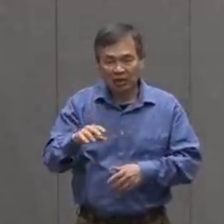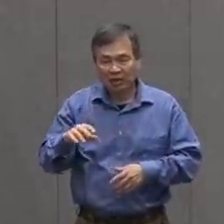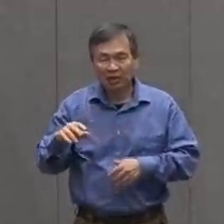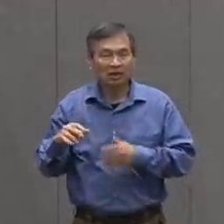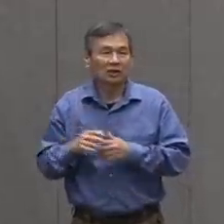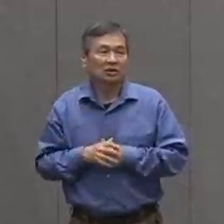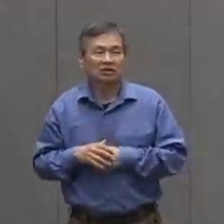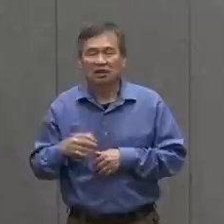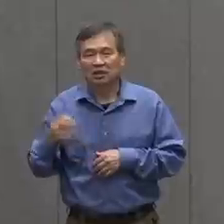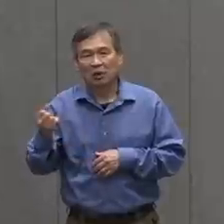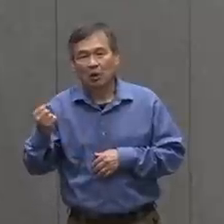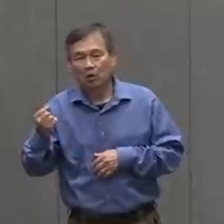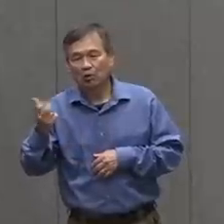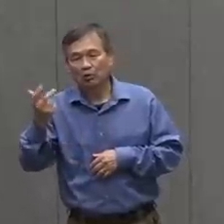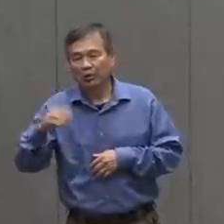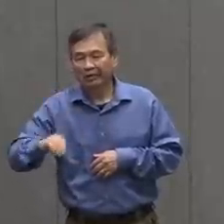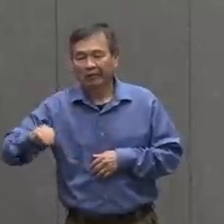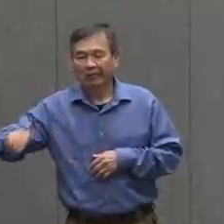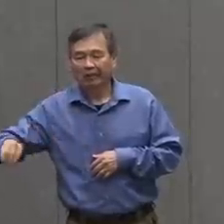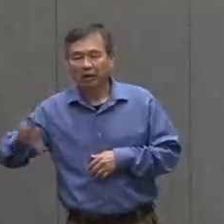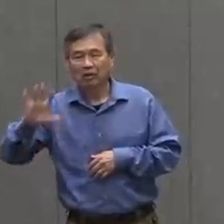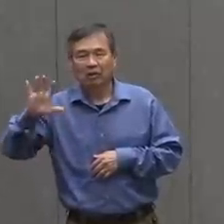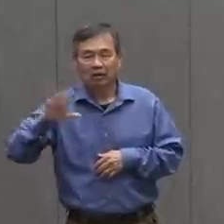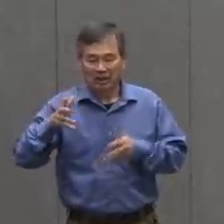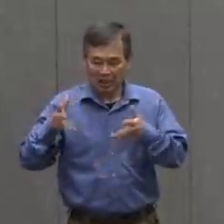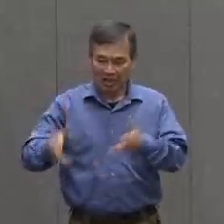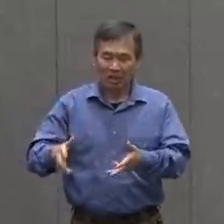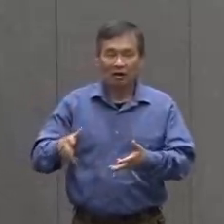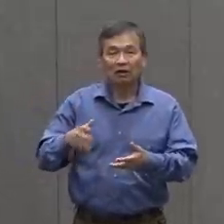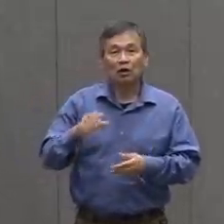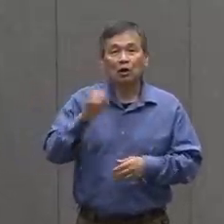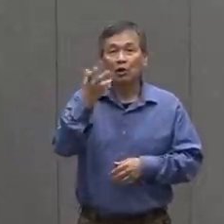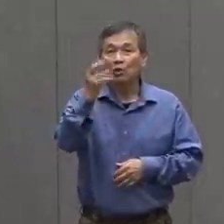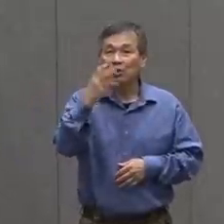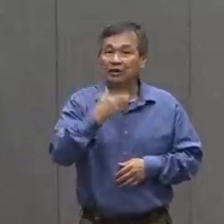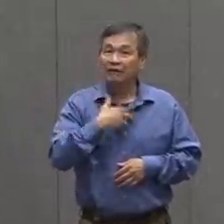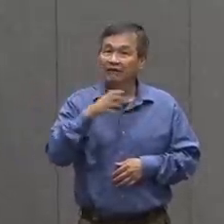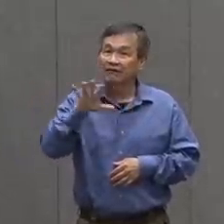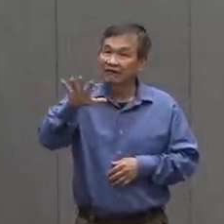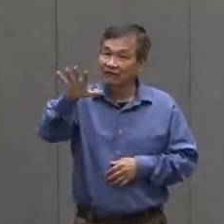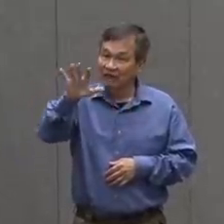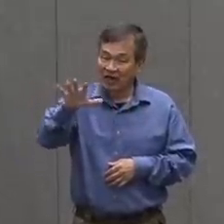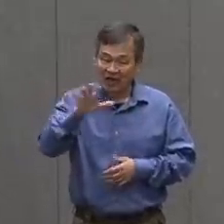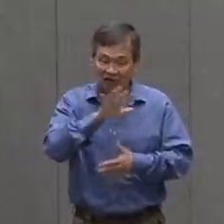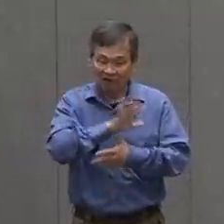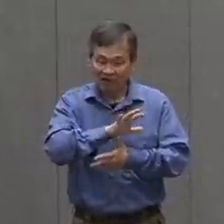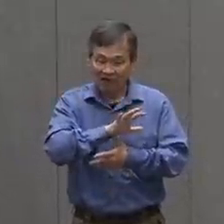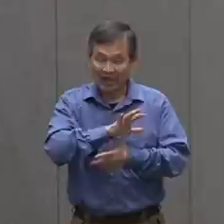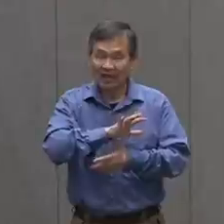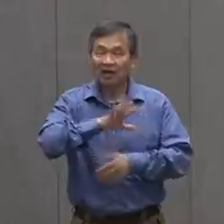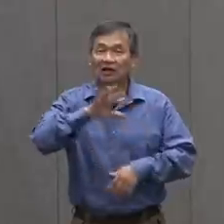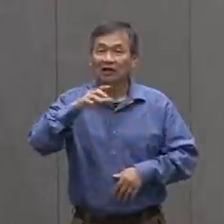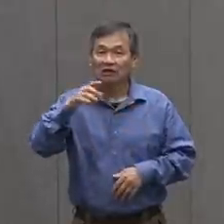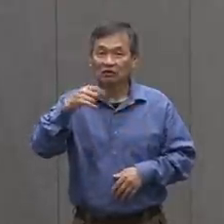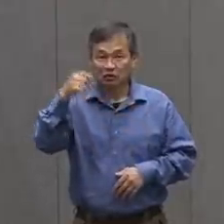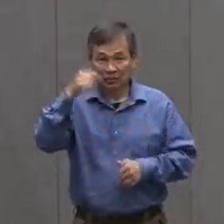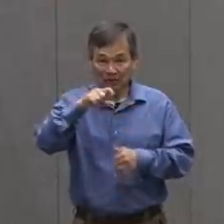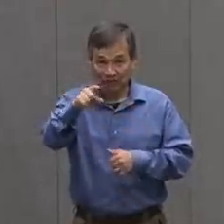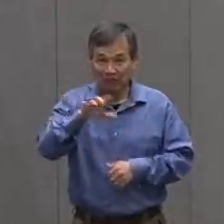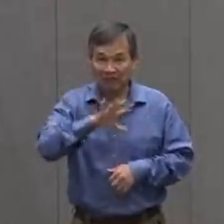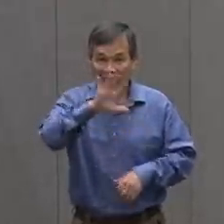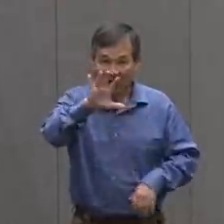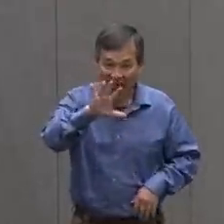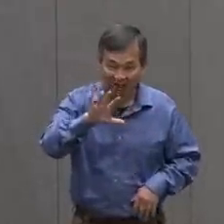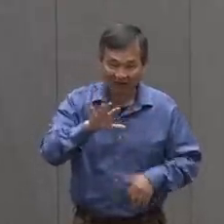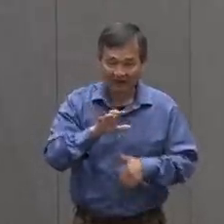now. Okay, friends. So once you have a collection of five, we're going to say five. And will you repeat that back at home?